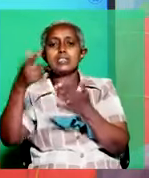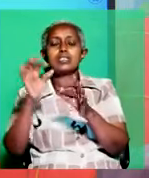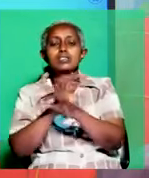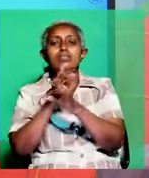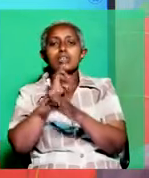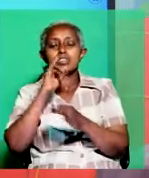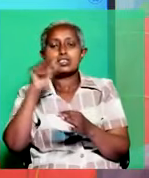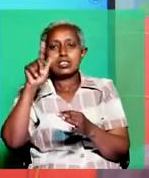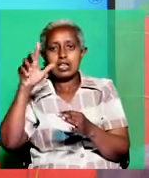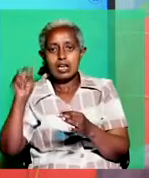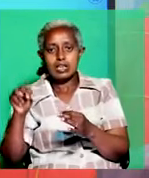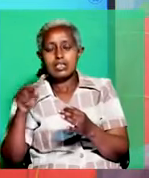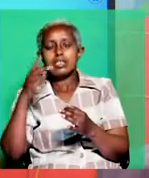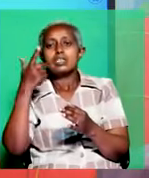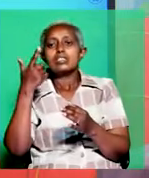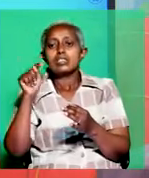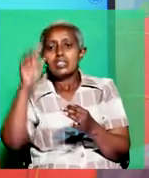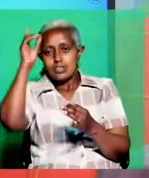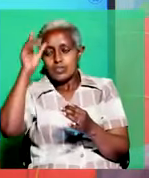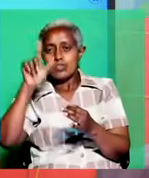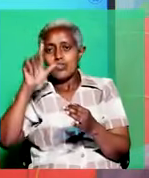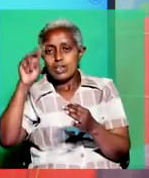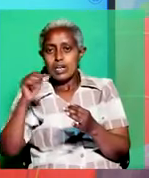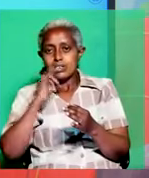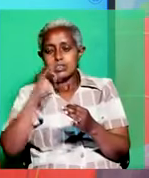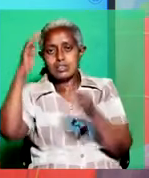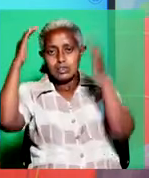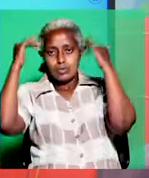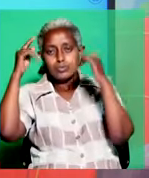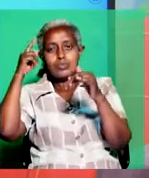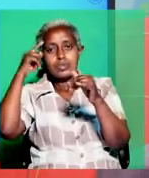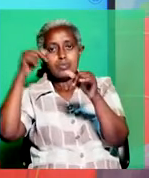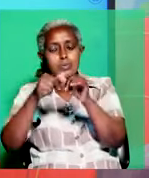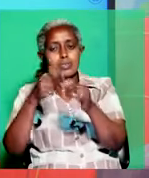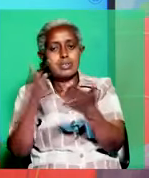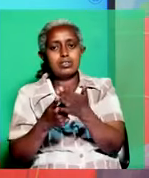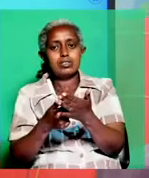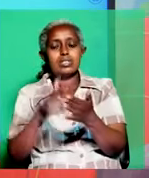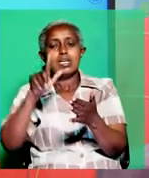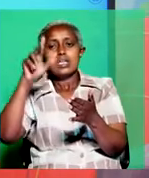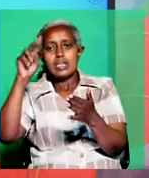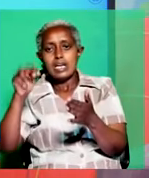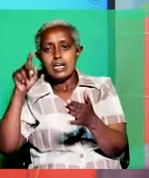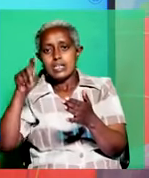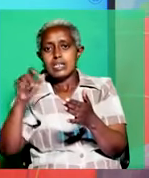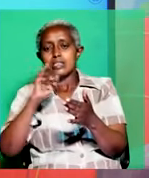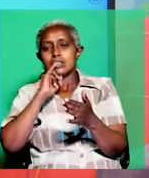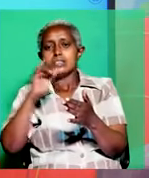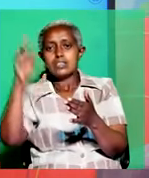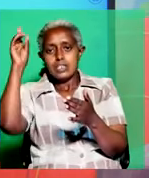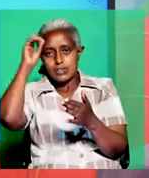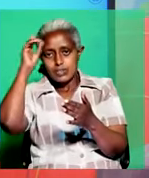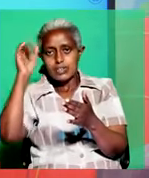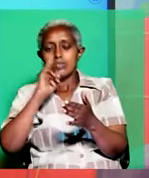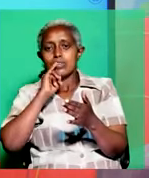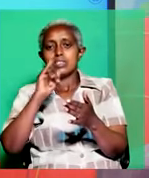ln. The derivative of ln x, I hope you remember this. If we have ln x, its derivative